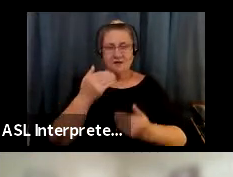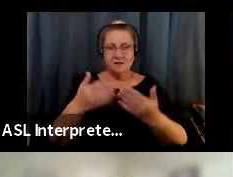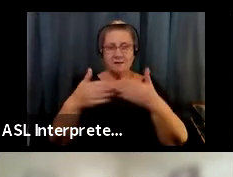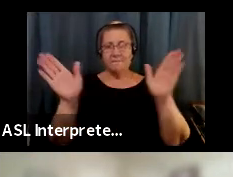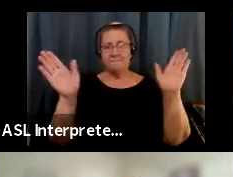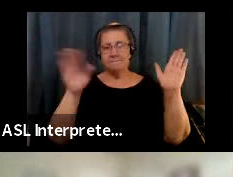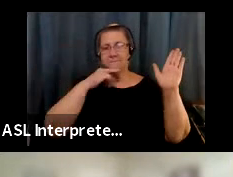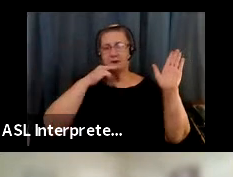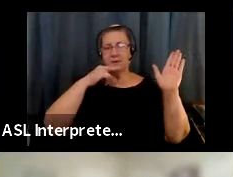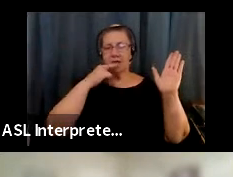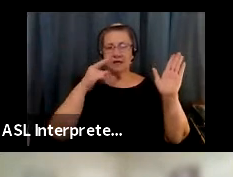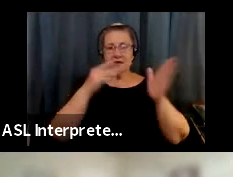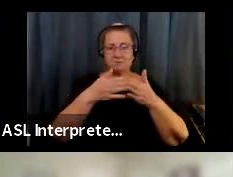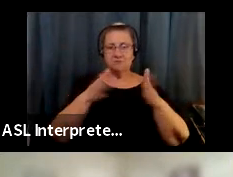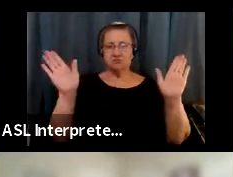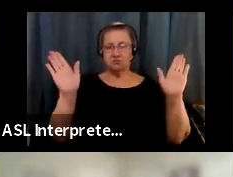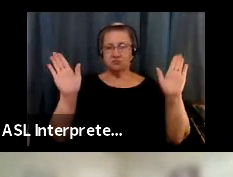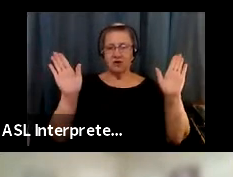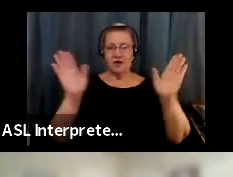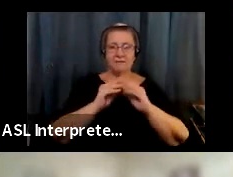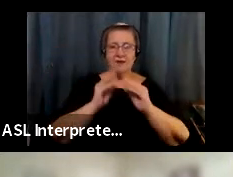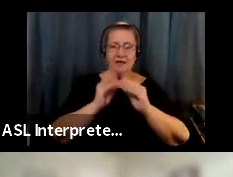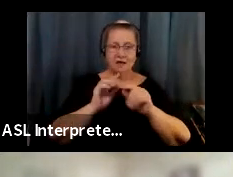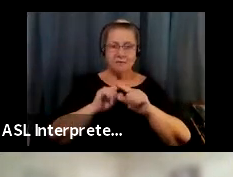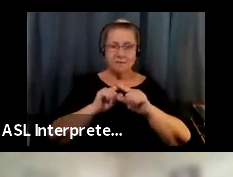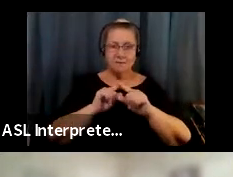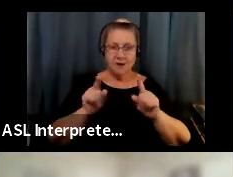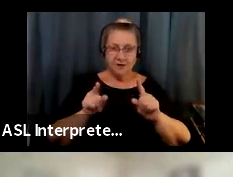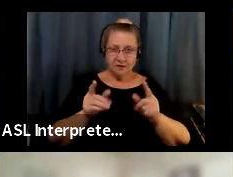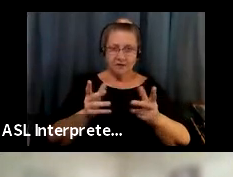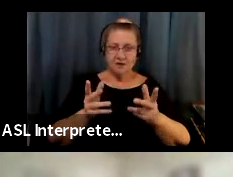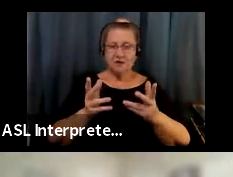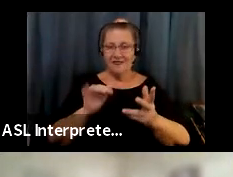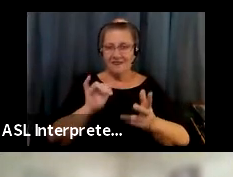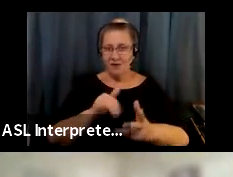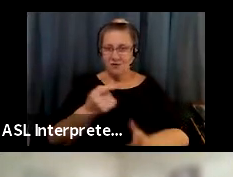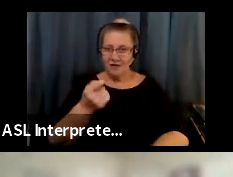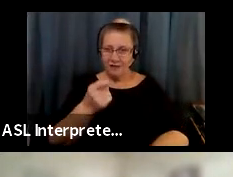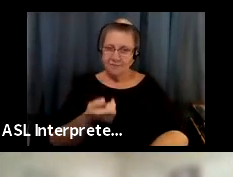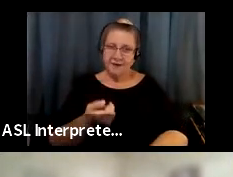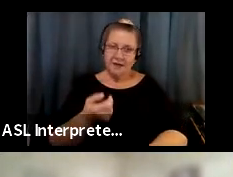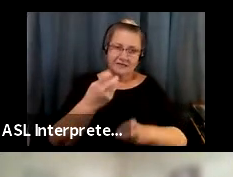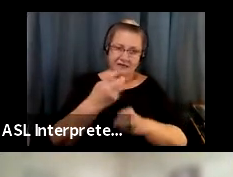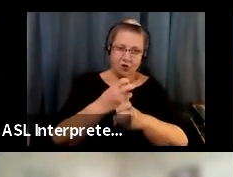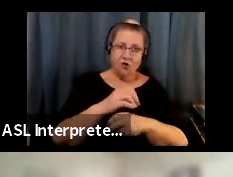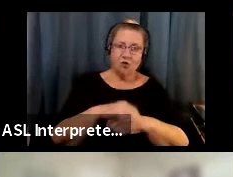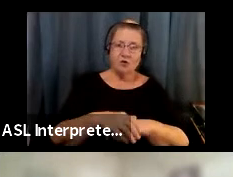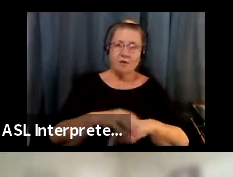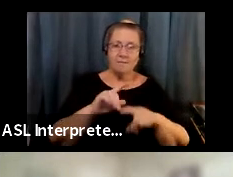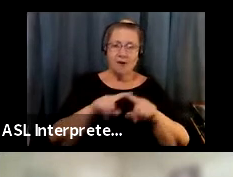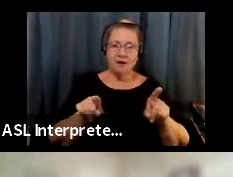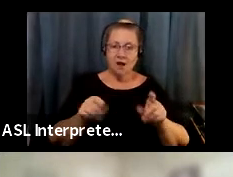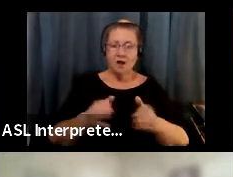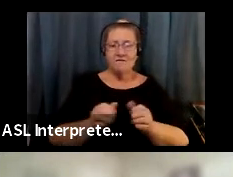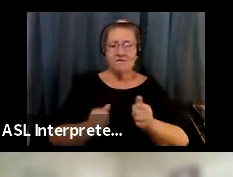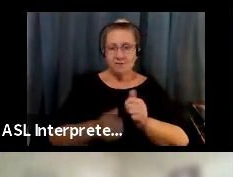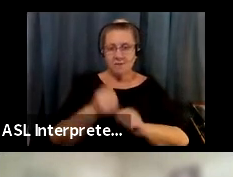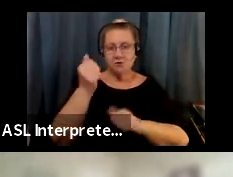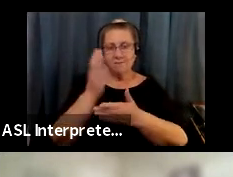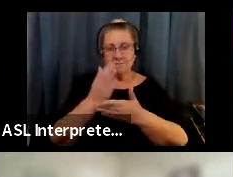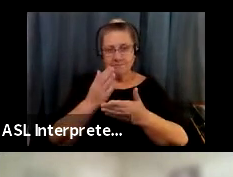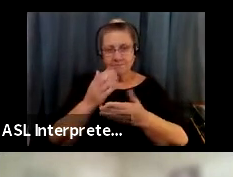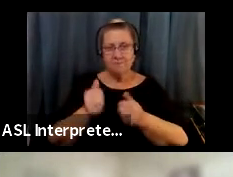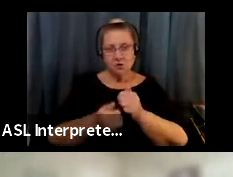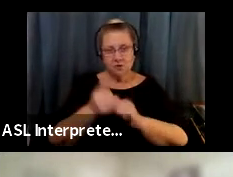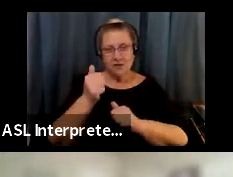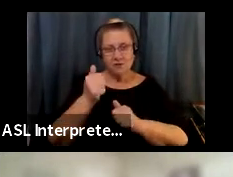exactly what we should be doing. So that was a little bit tricky, but overall we really liked the process. And although we still have a